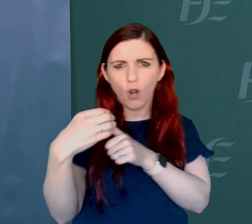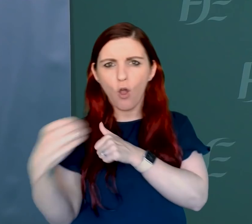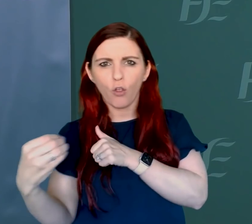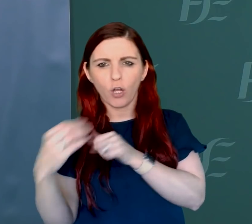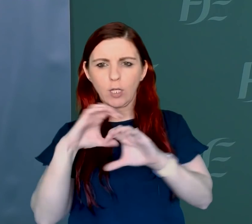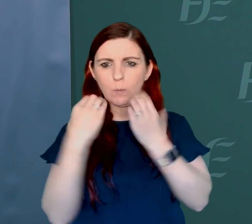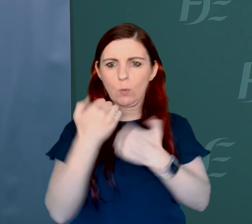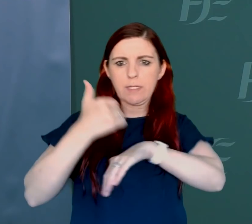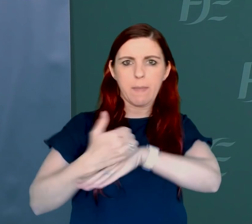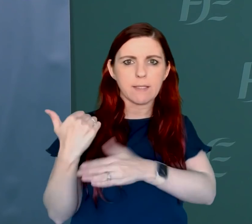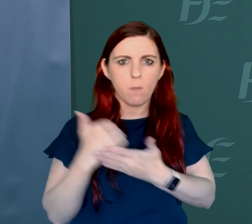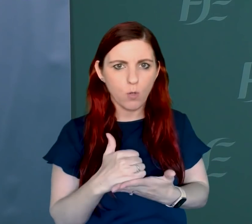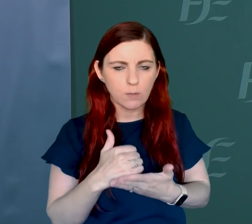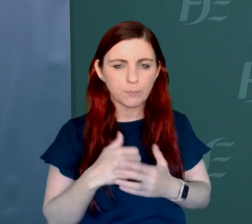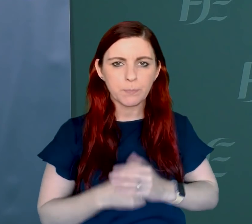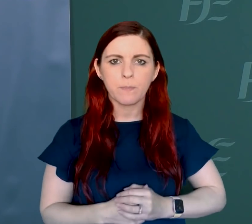activities.